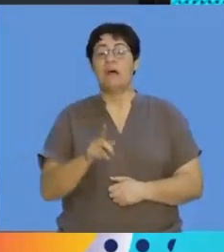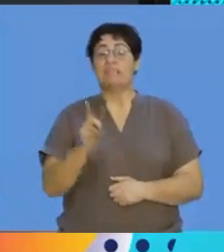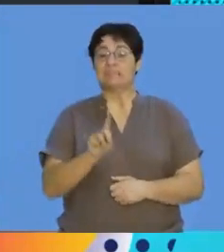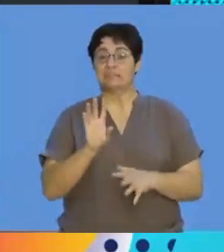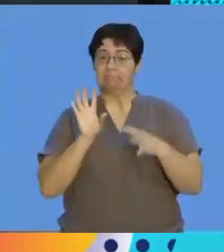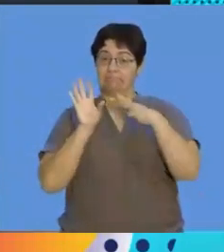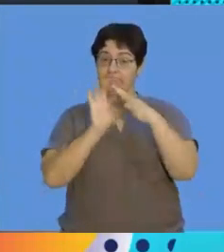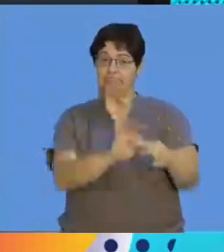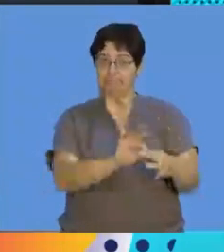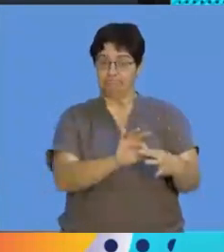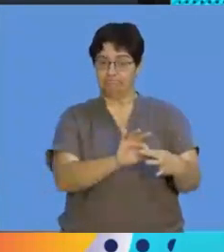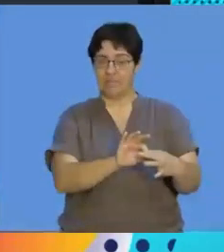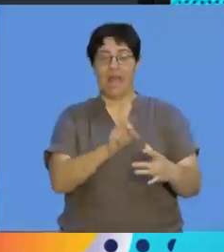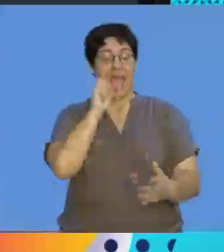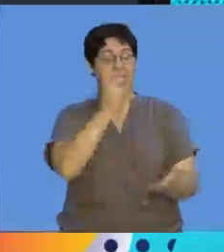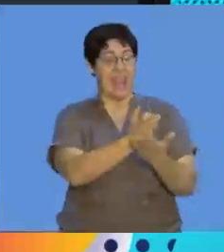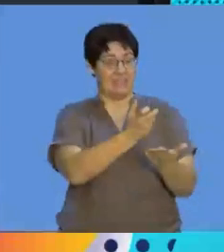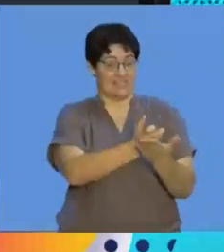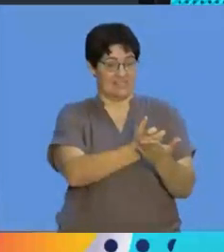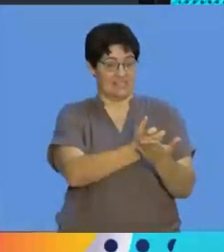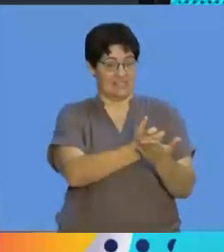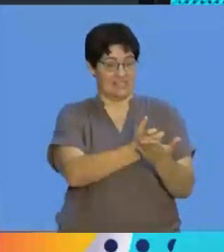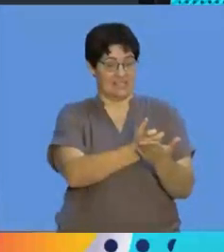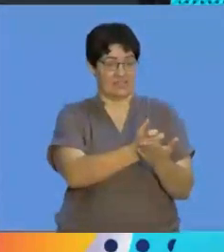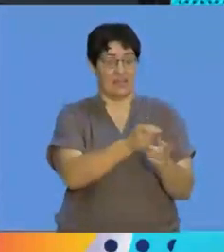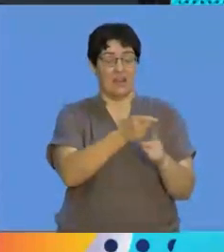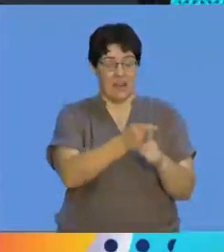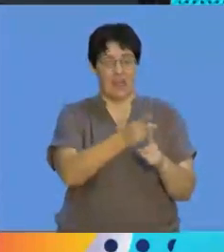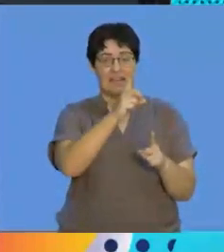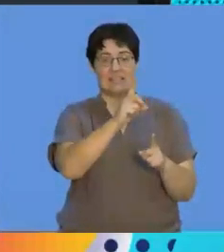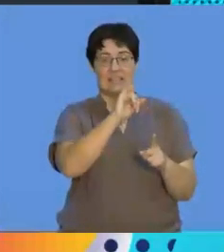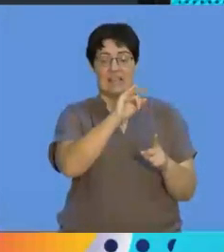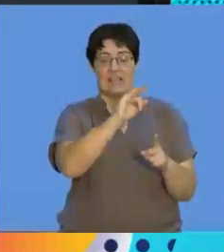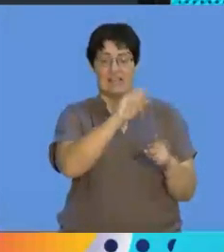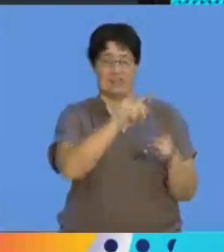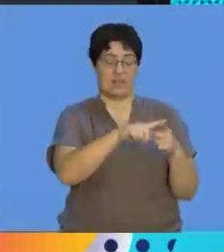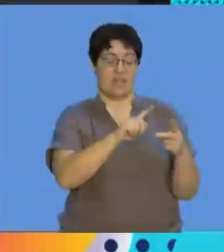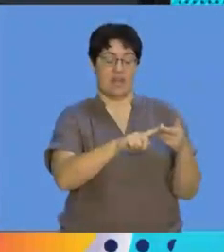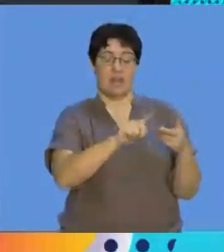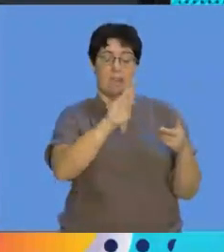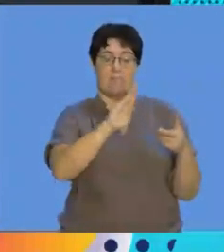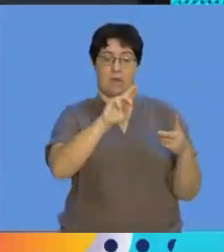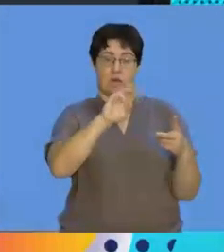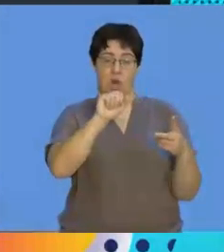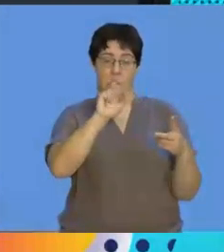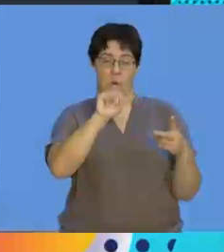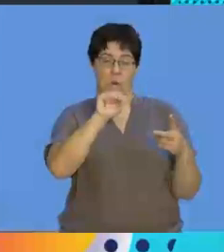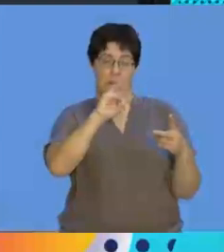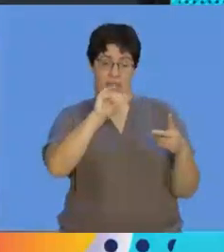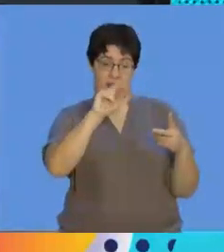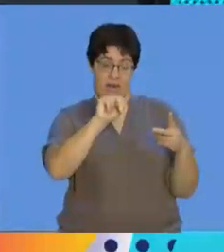link the evidence that is brought forward by diffusion as well as Brown and motion in terms of